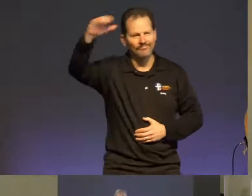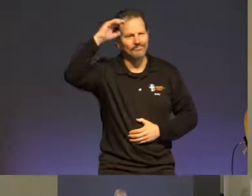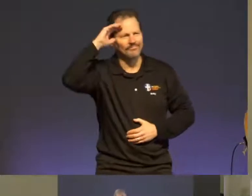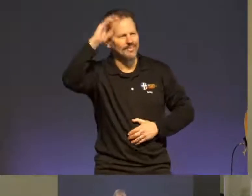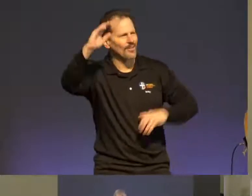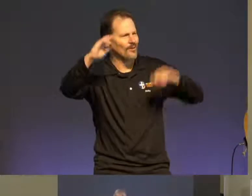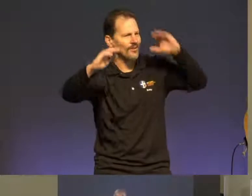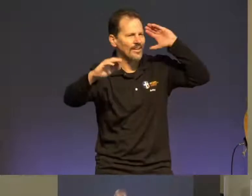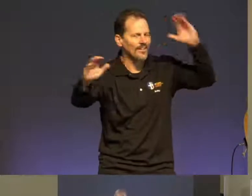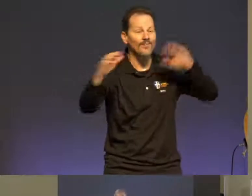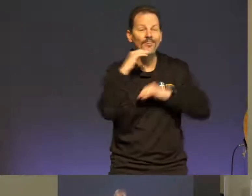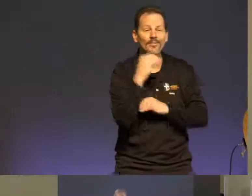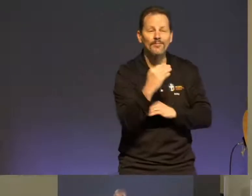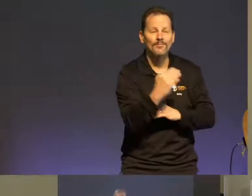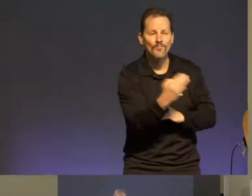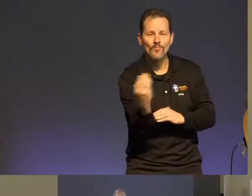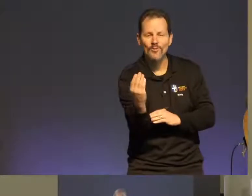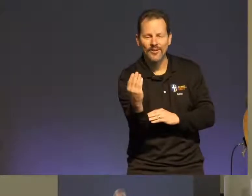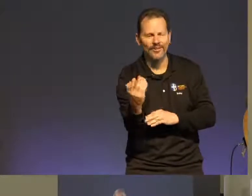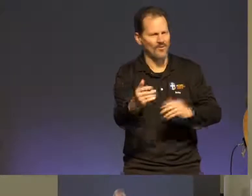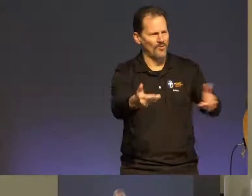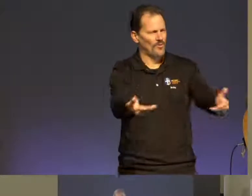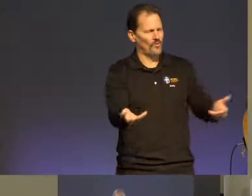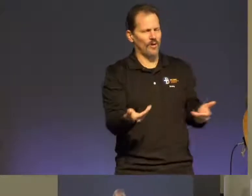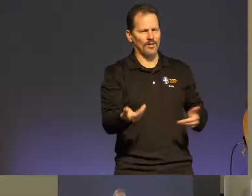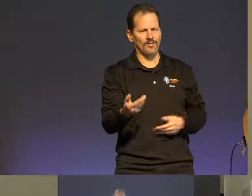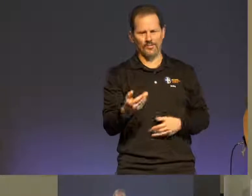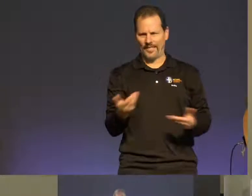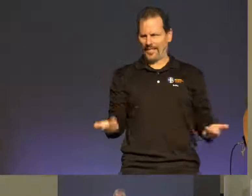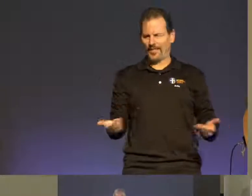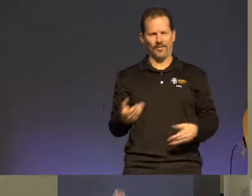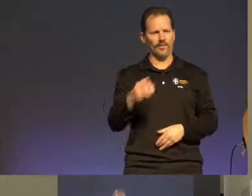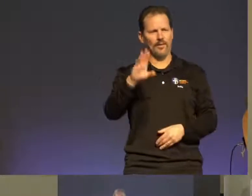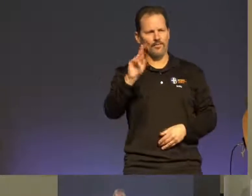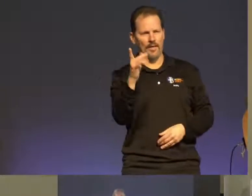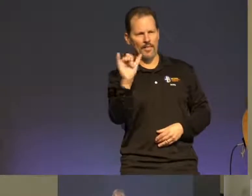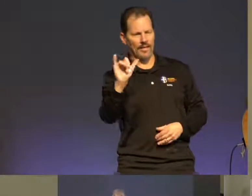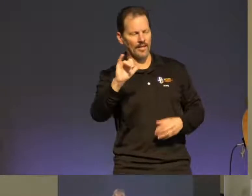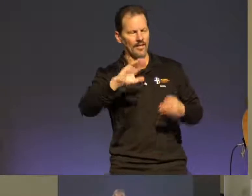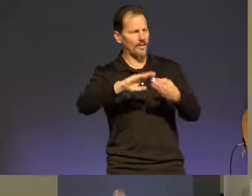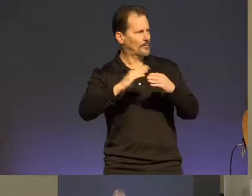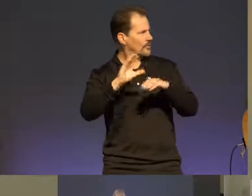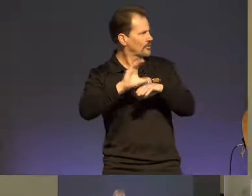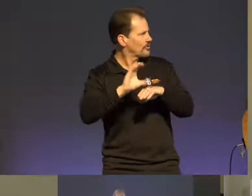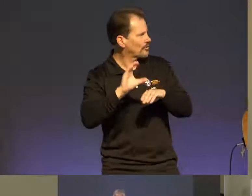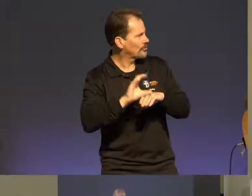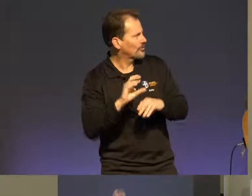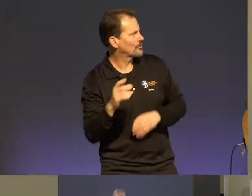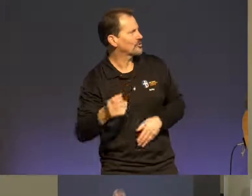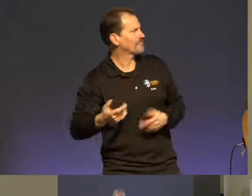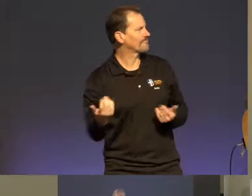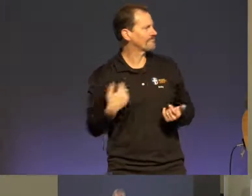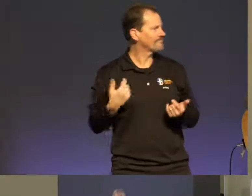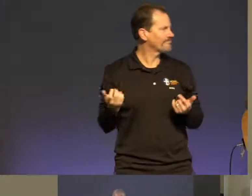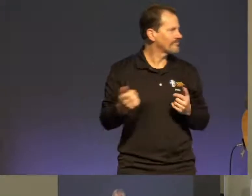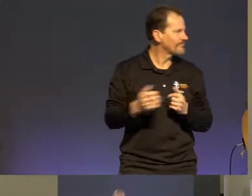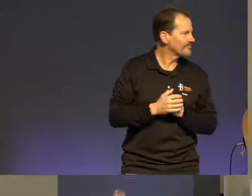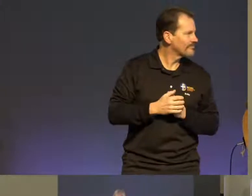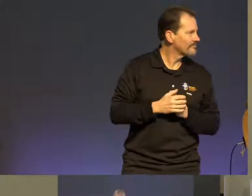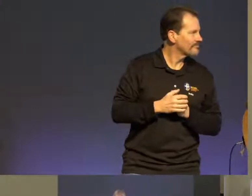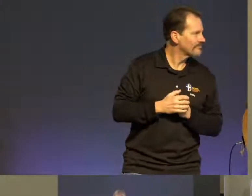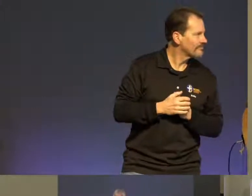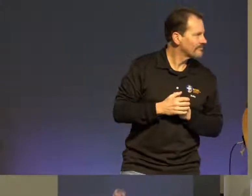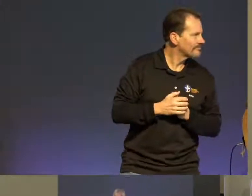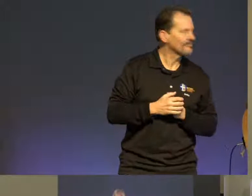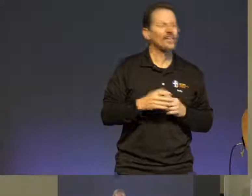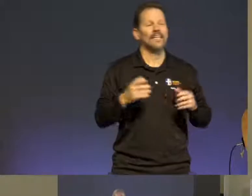Welcome to Bethany Community Church. It is so good to be live in the same room with so many of you all today. I just ask you